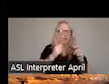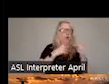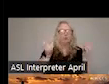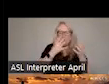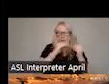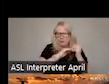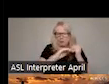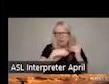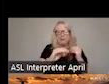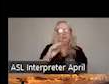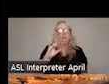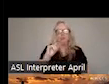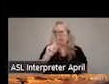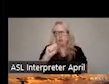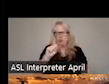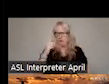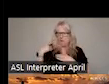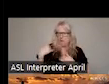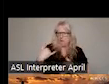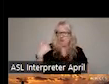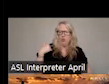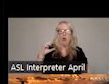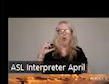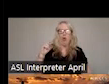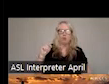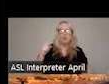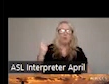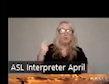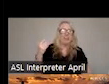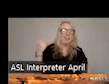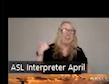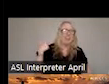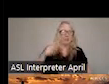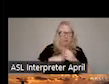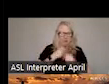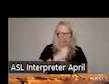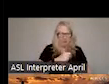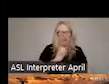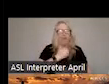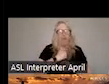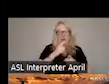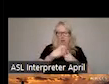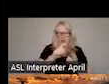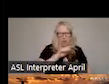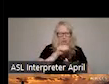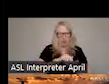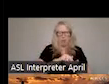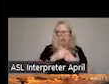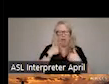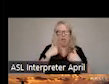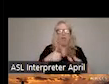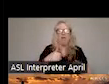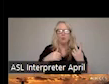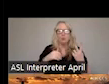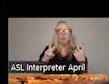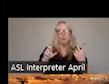units. But up until October 1st of last year, our call center included 2 vendors. There was a